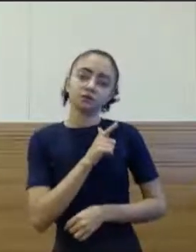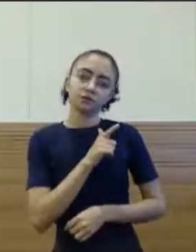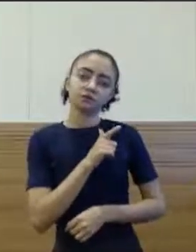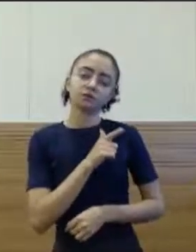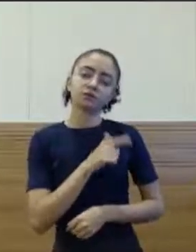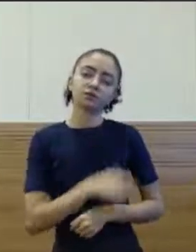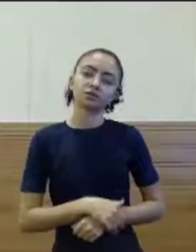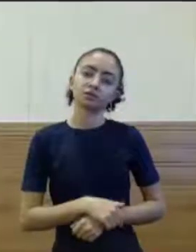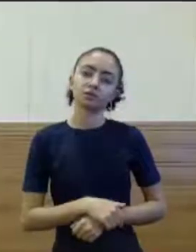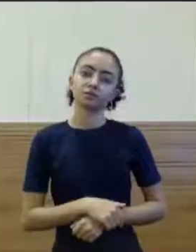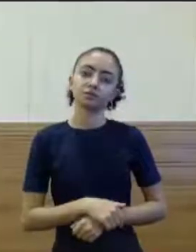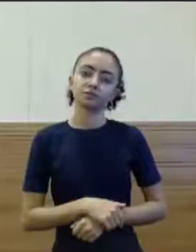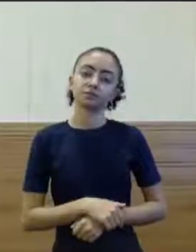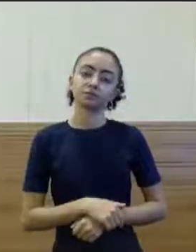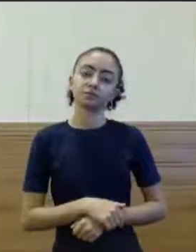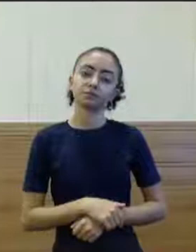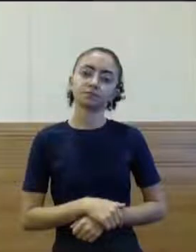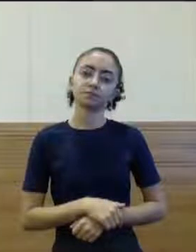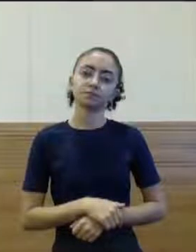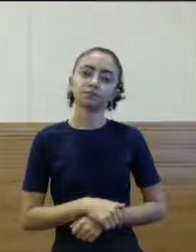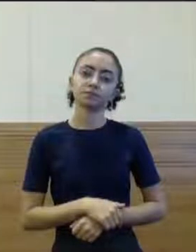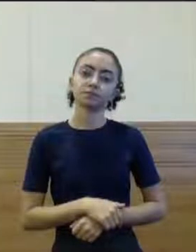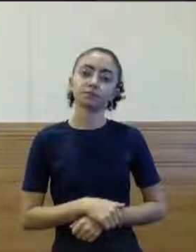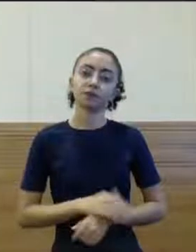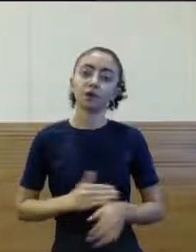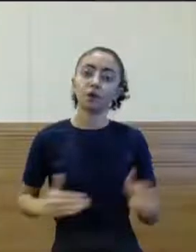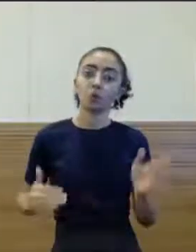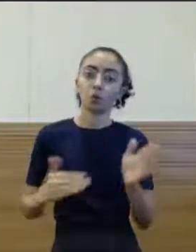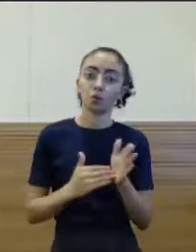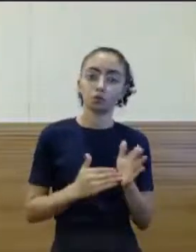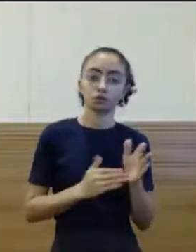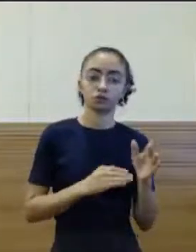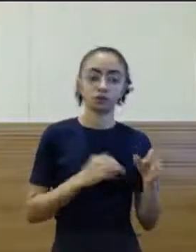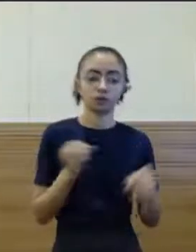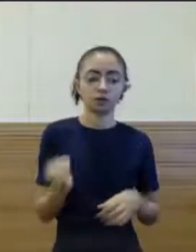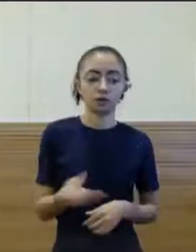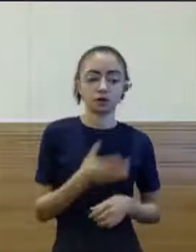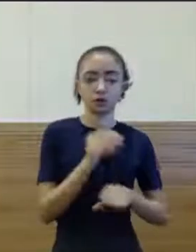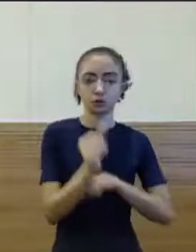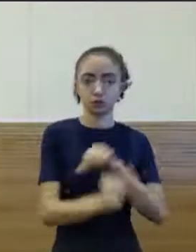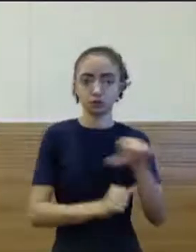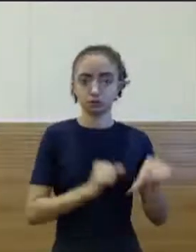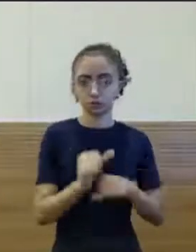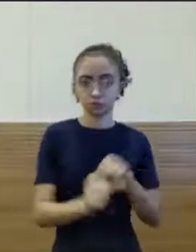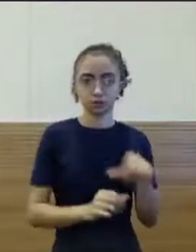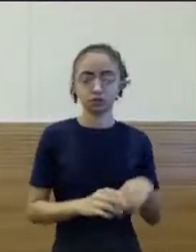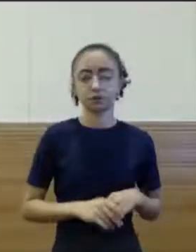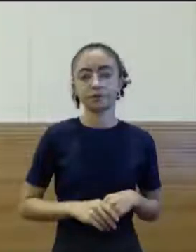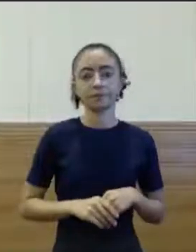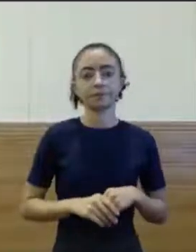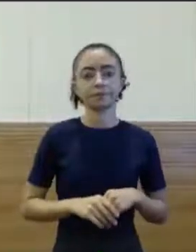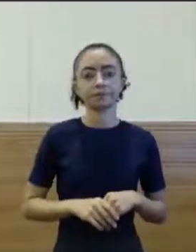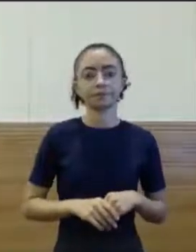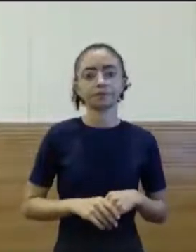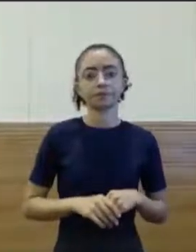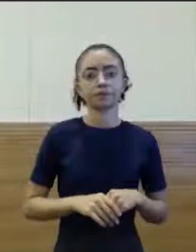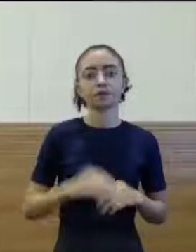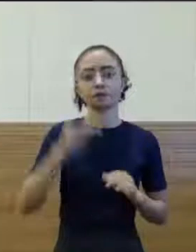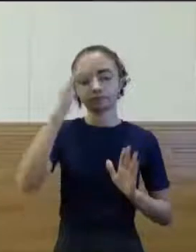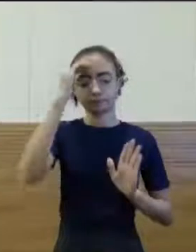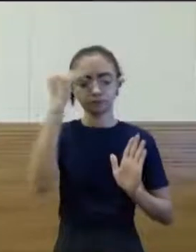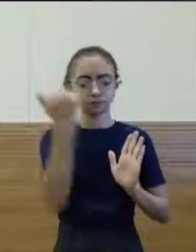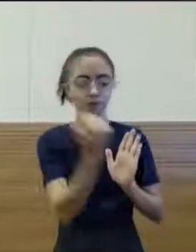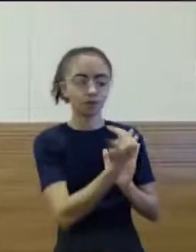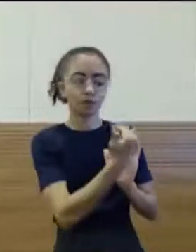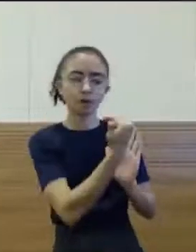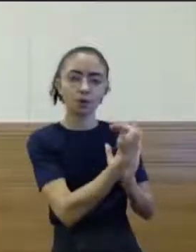for the school feeding. And the last update that took place they were linked to those